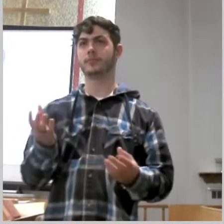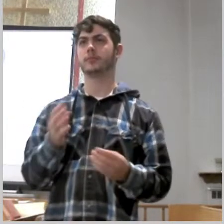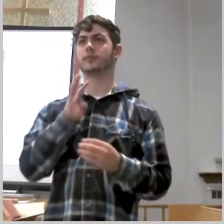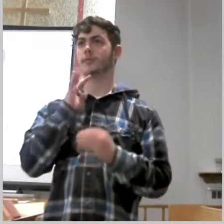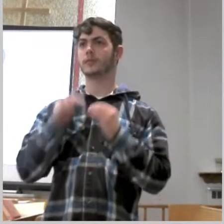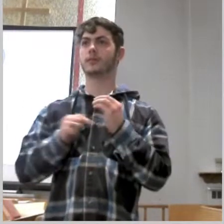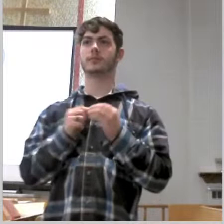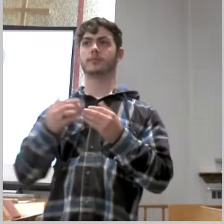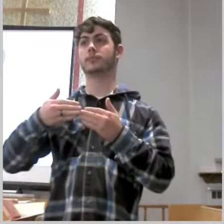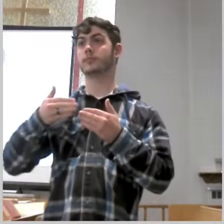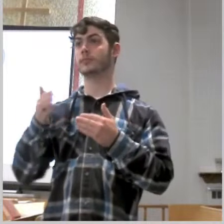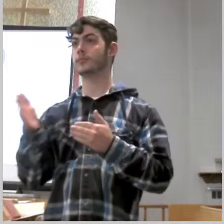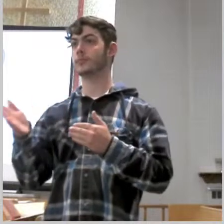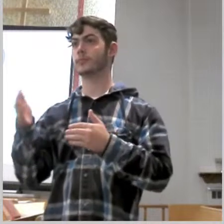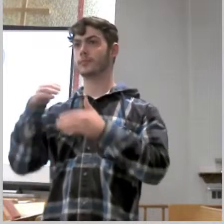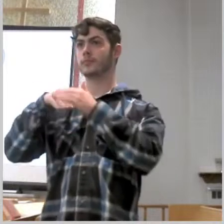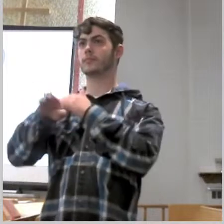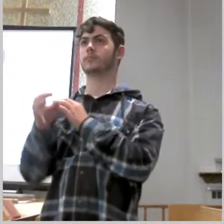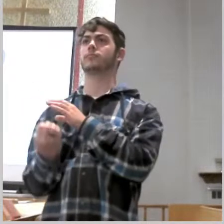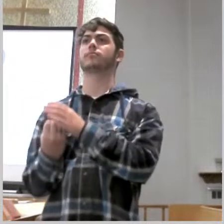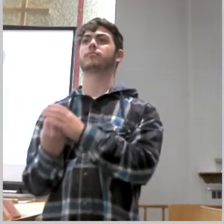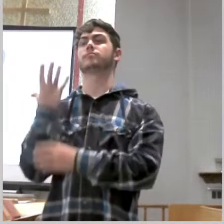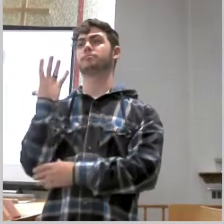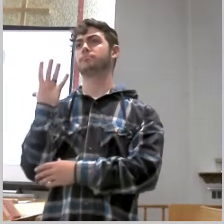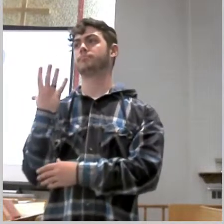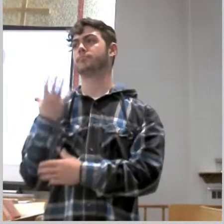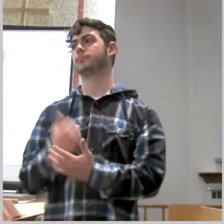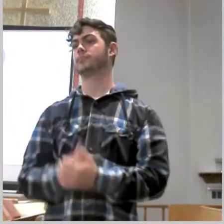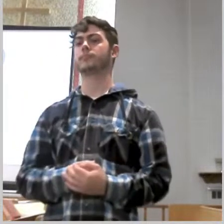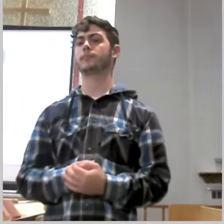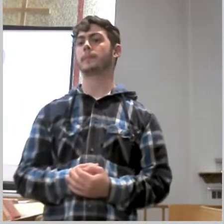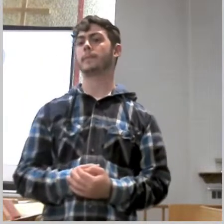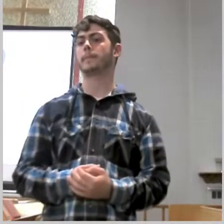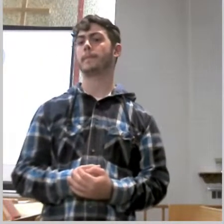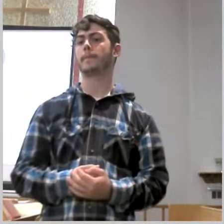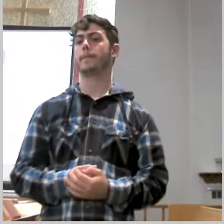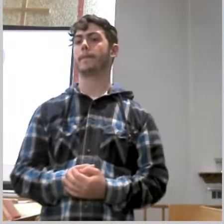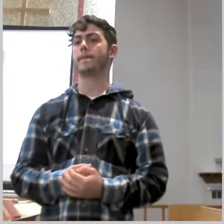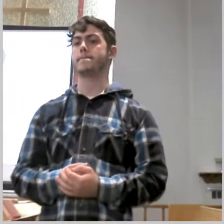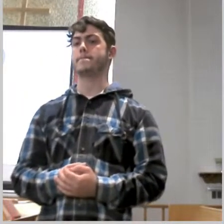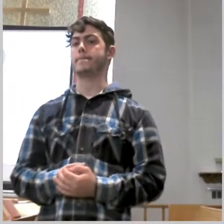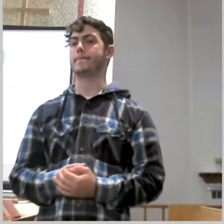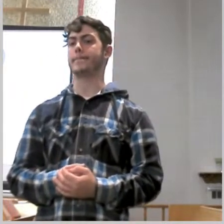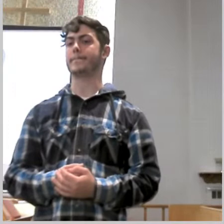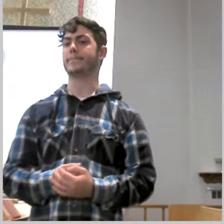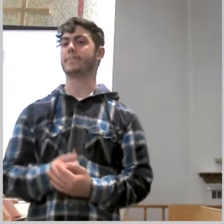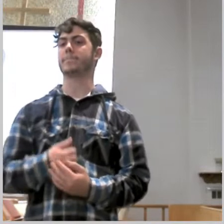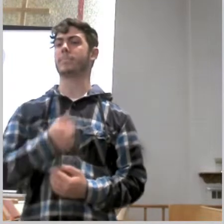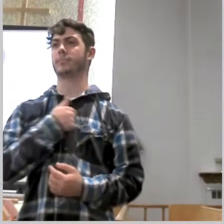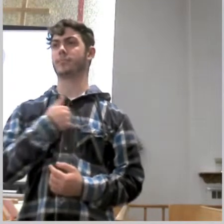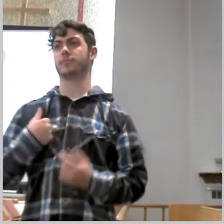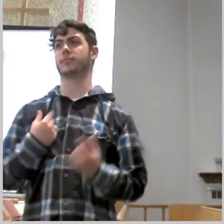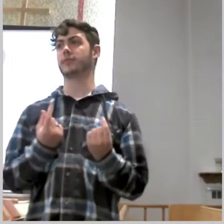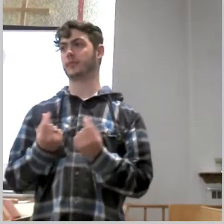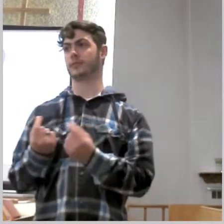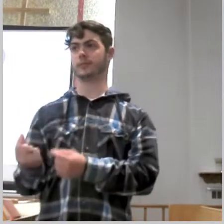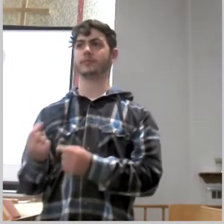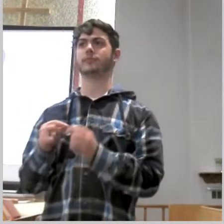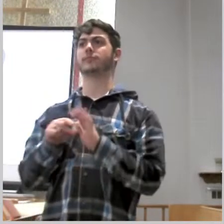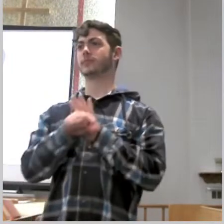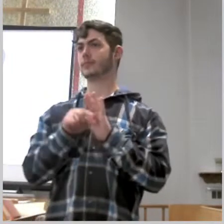many of you took a look at the passage that we're going to do today? Nobody did their homework?